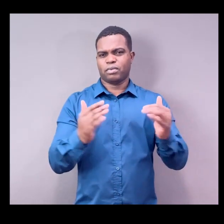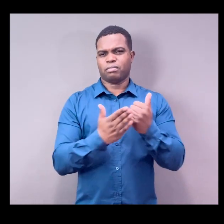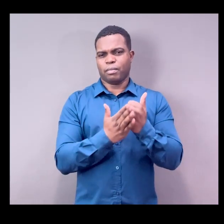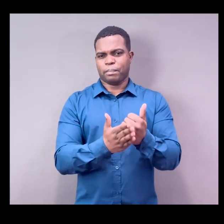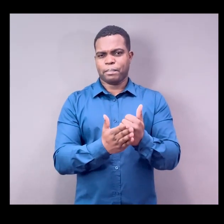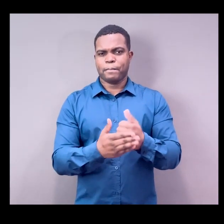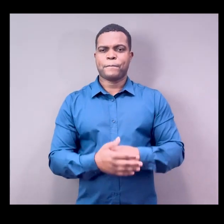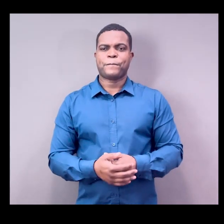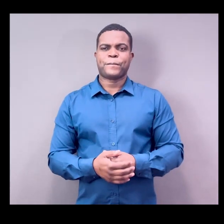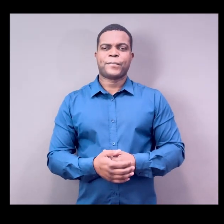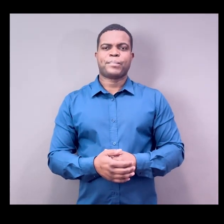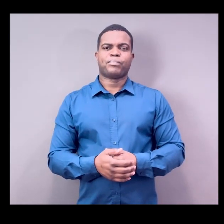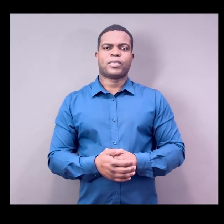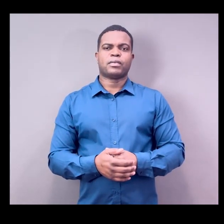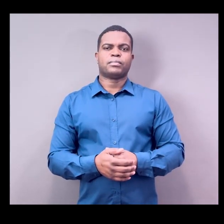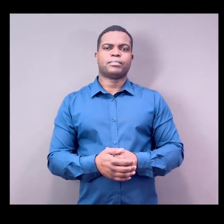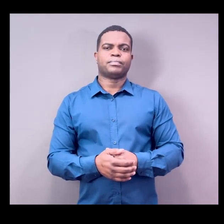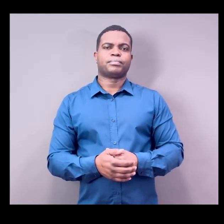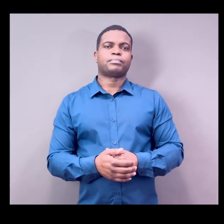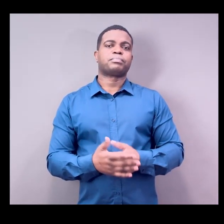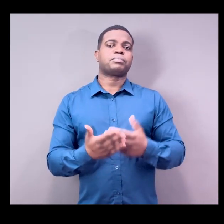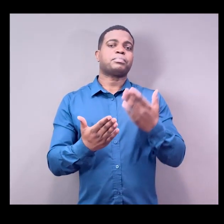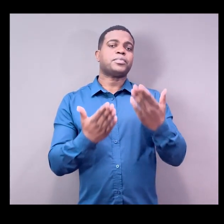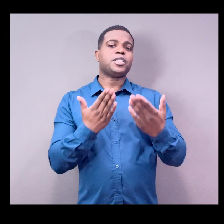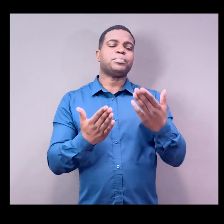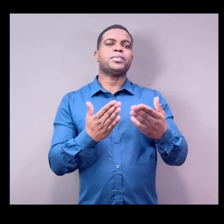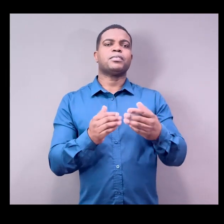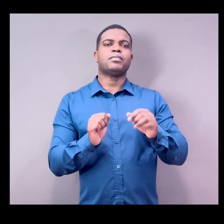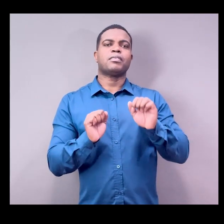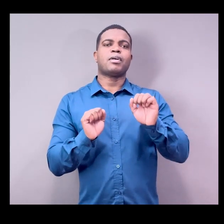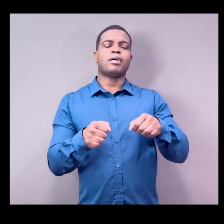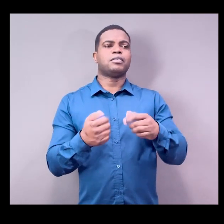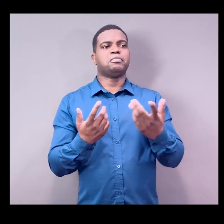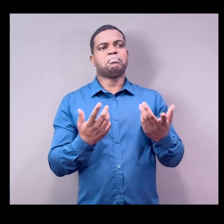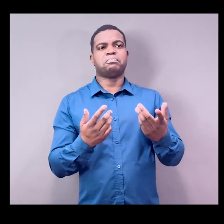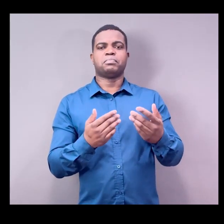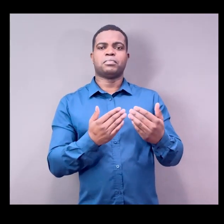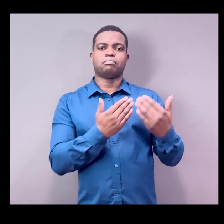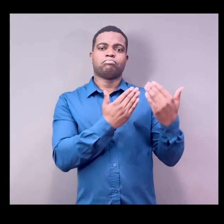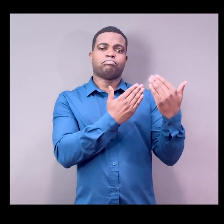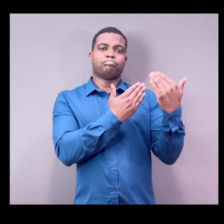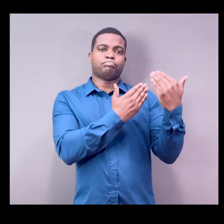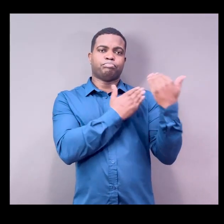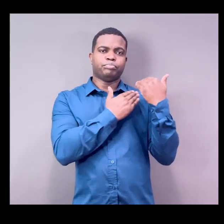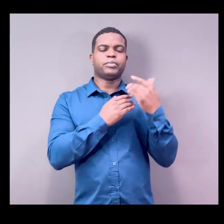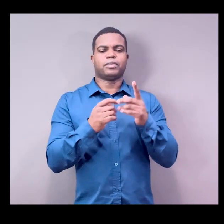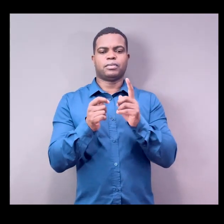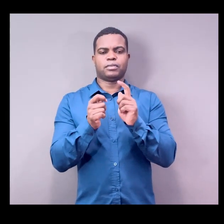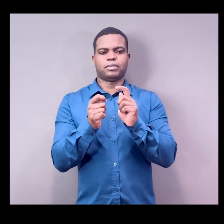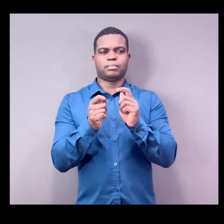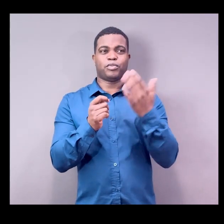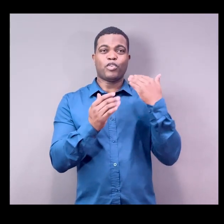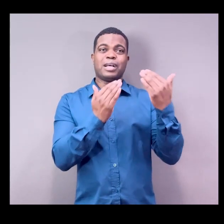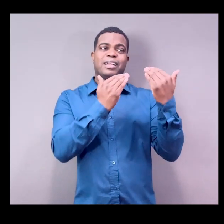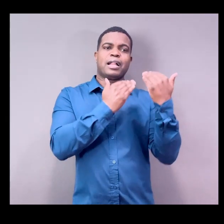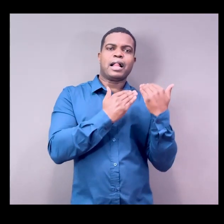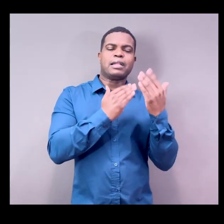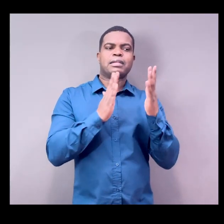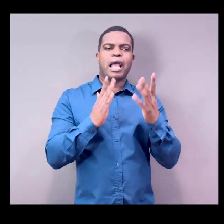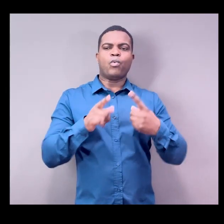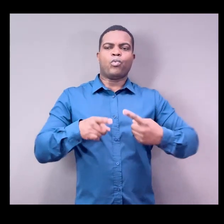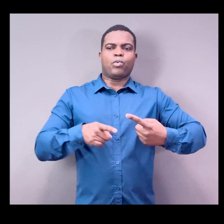to implement measures to mitigate their impact. This could involve adjusting